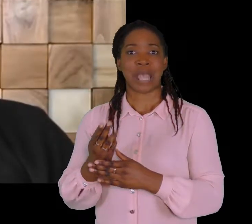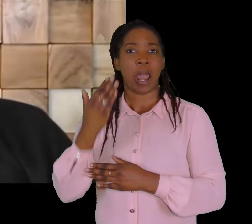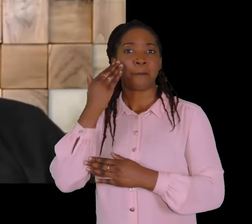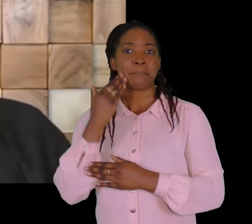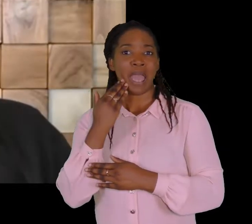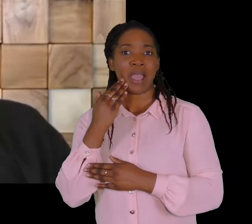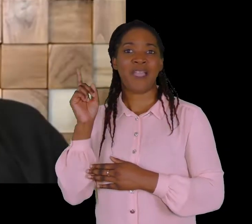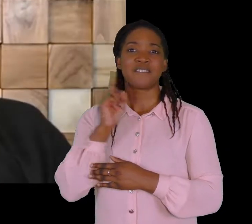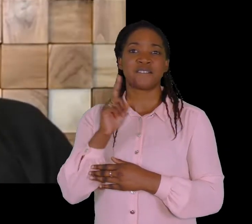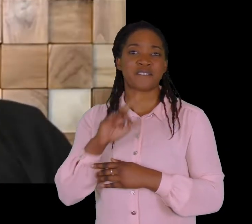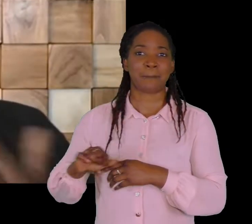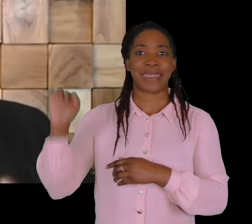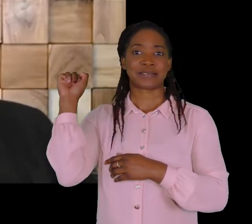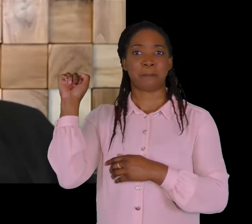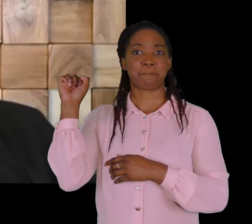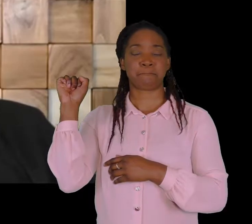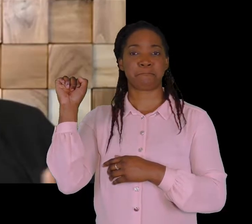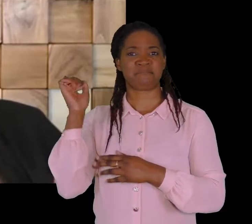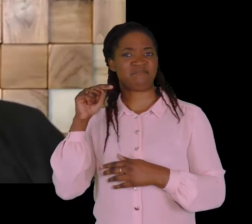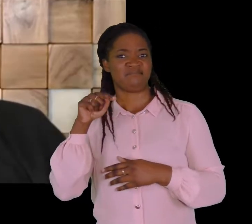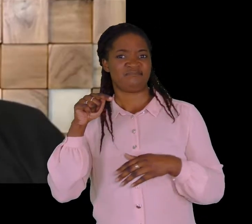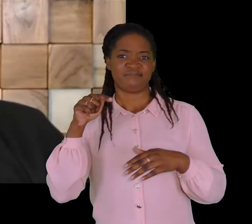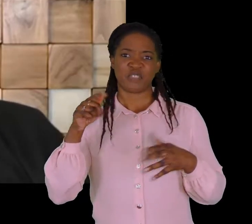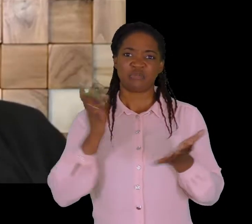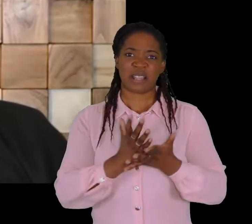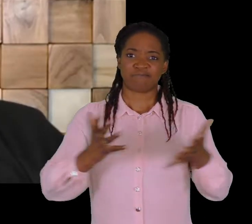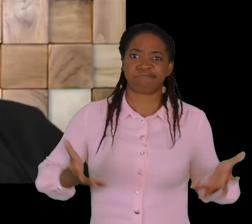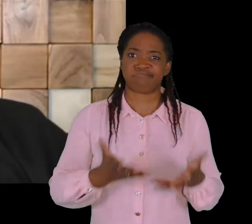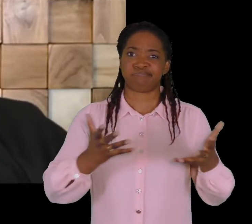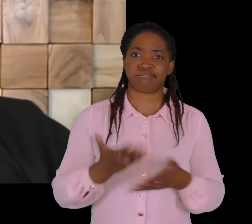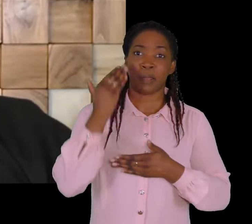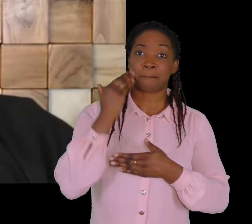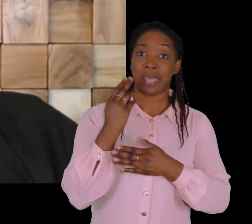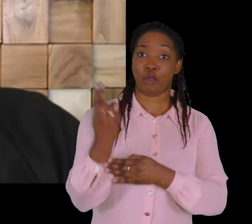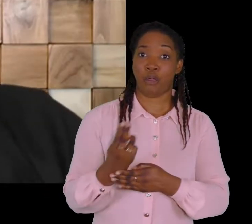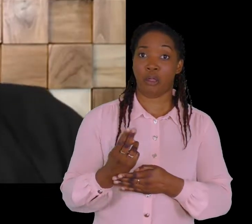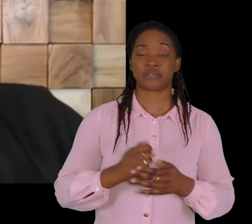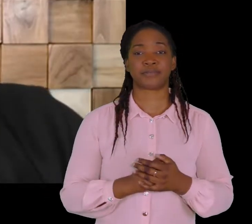Black feminism in developing the exhibitionary impulse around Black art.